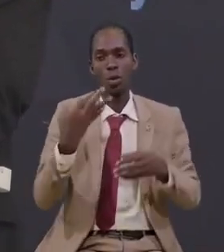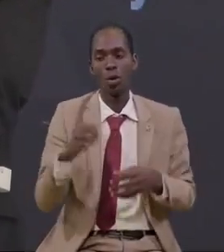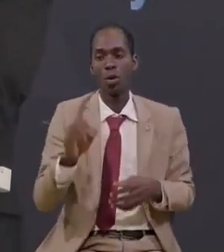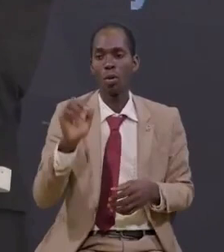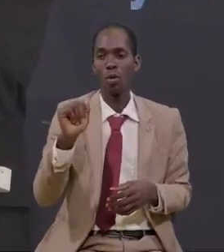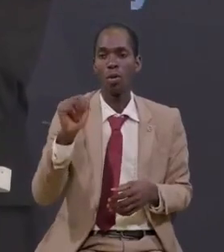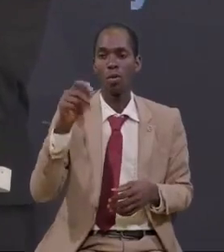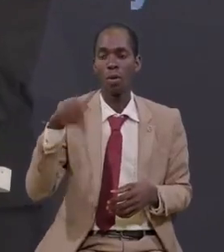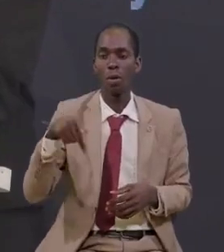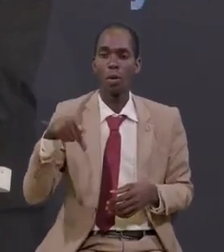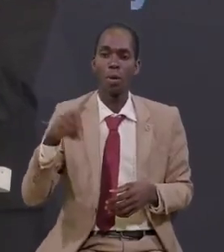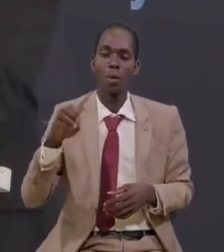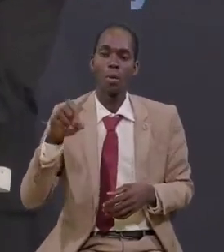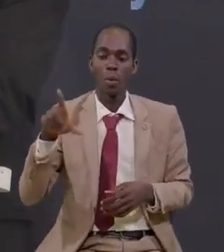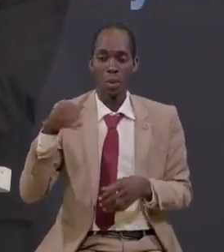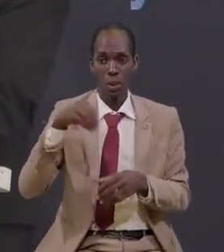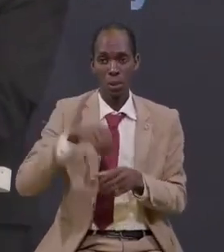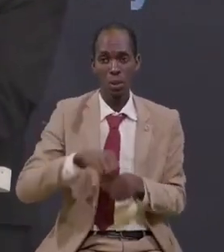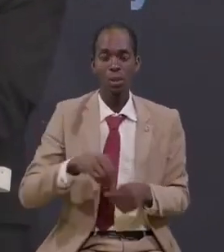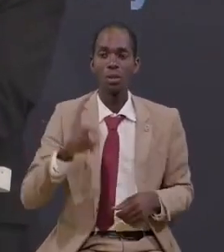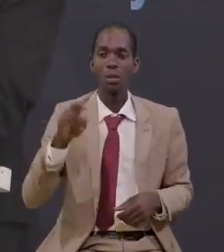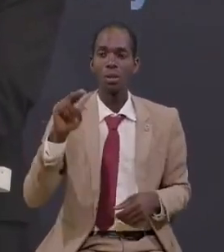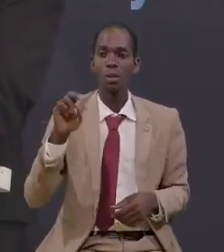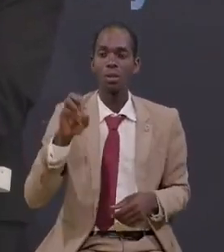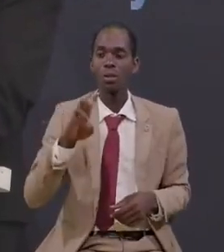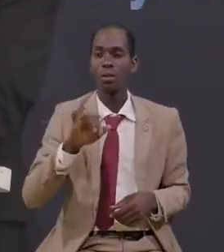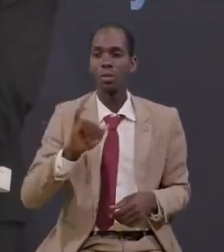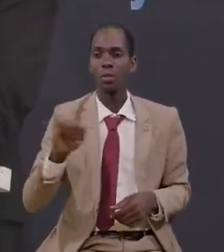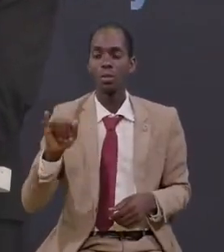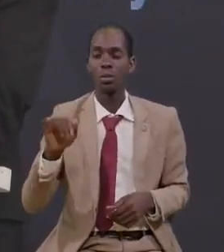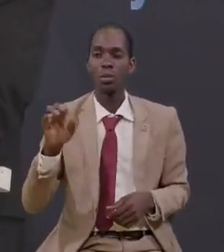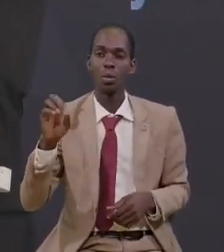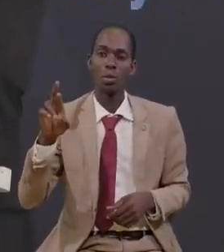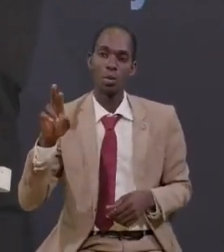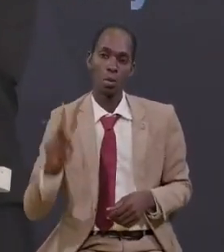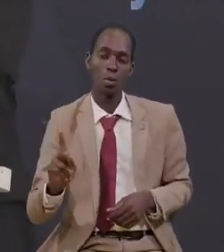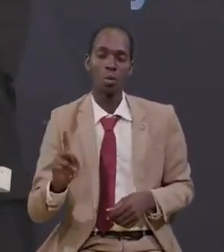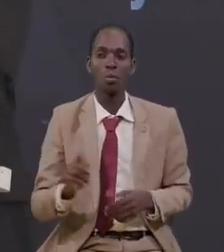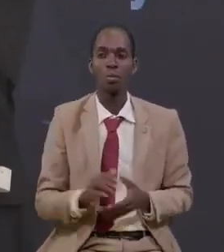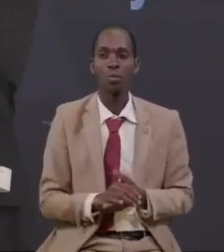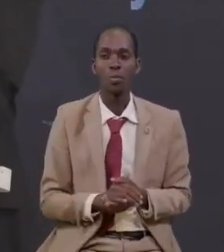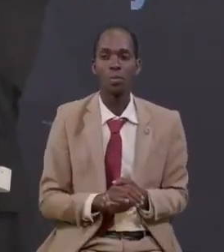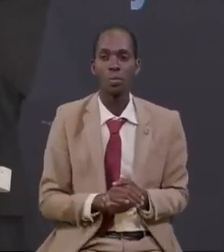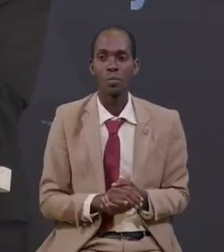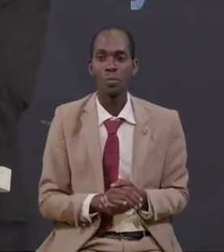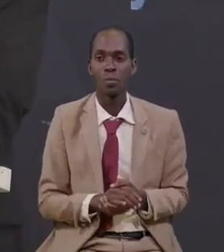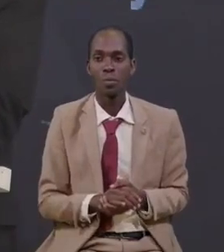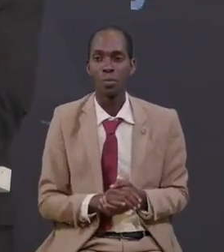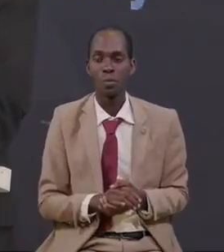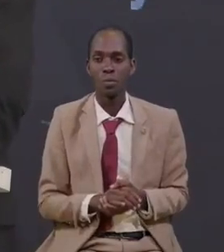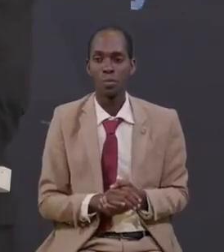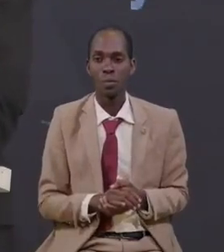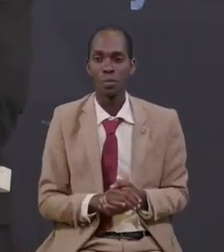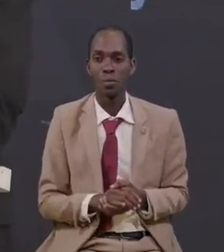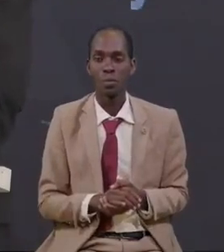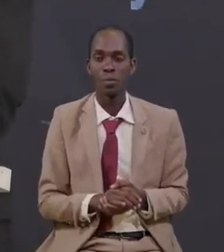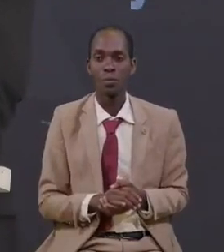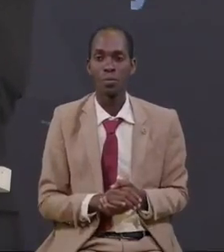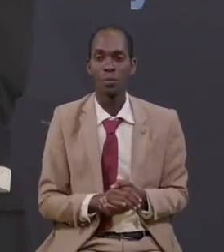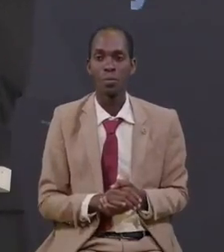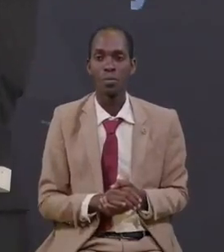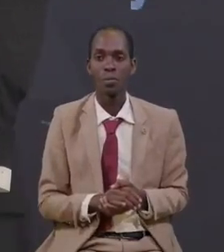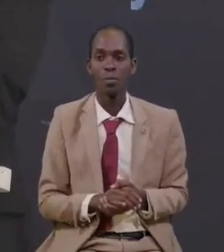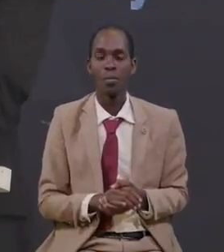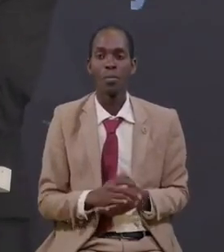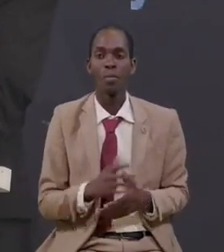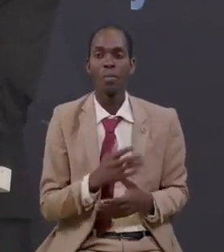as a trial attorney in Nigeria with the prestigious law offices of Kehinde Sofola SAN. She later partnered